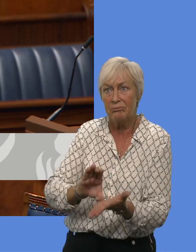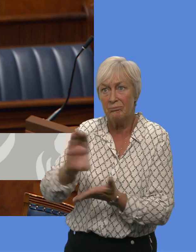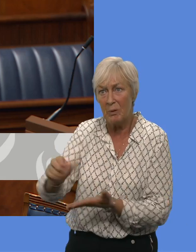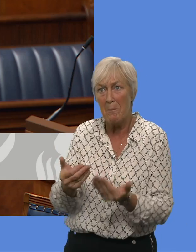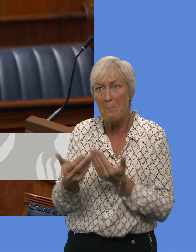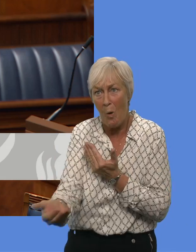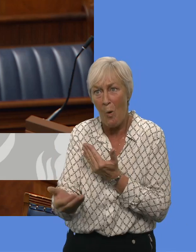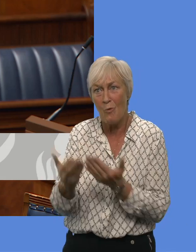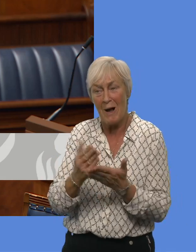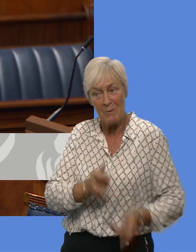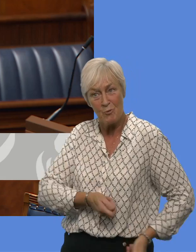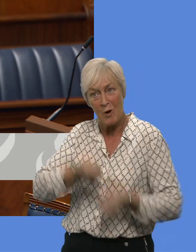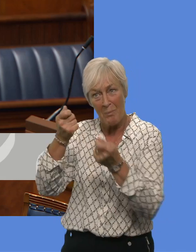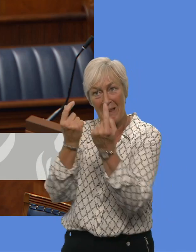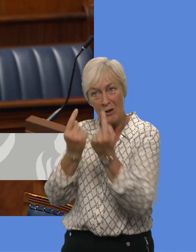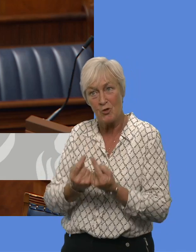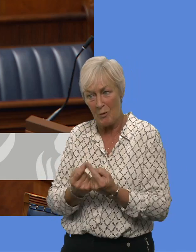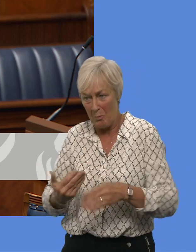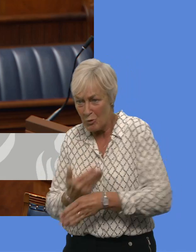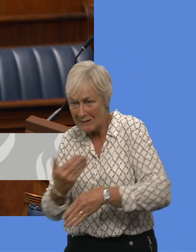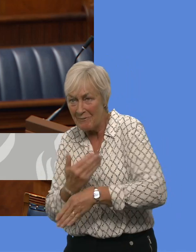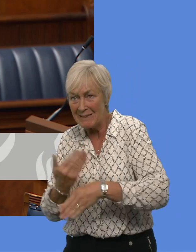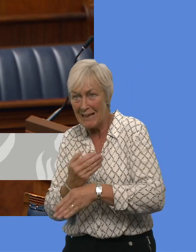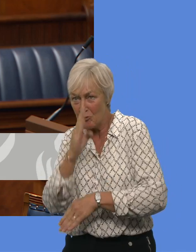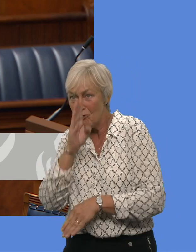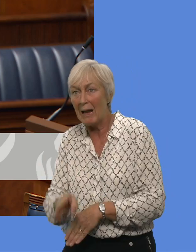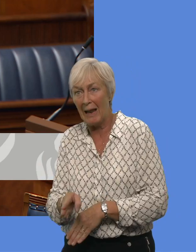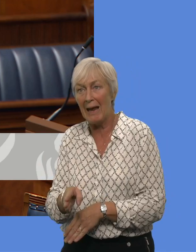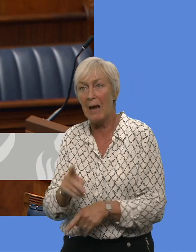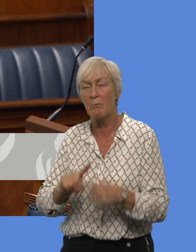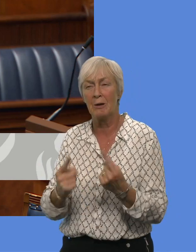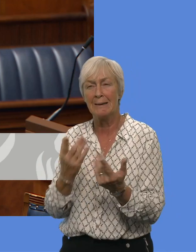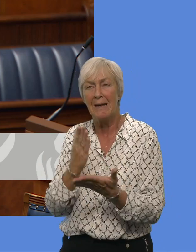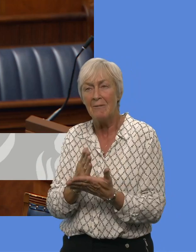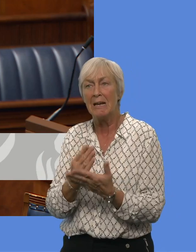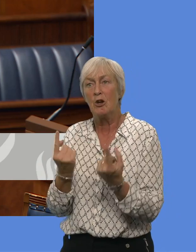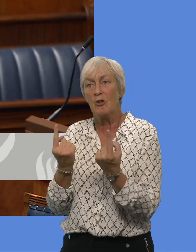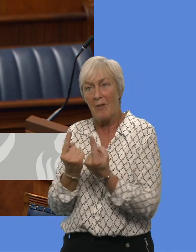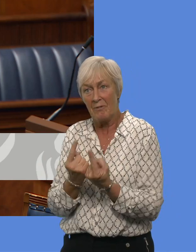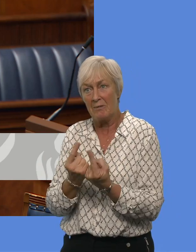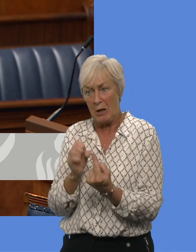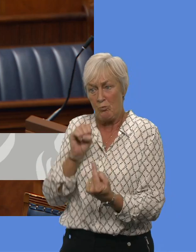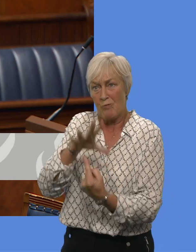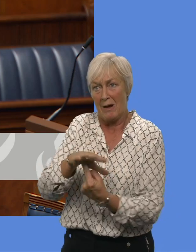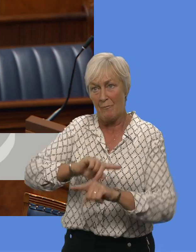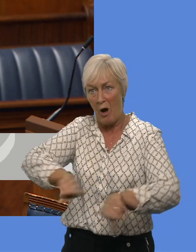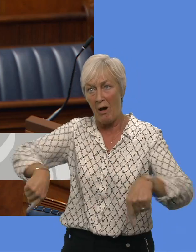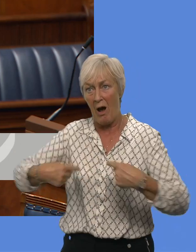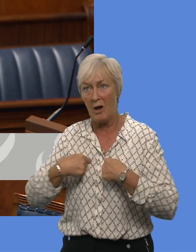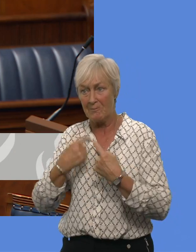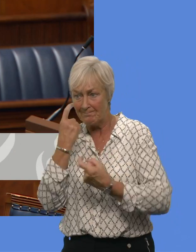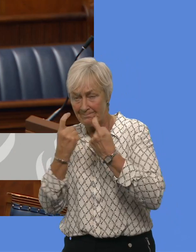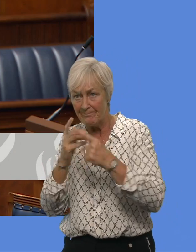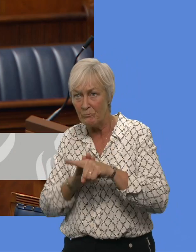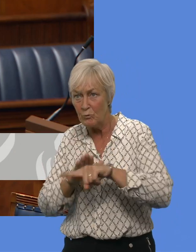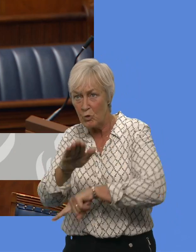actually, they raise that issue about the connectivity and the direct flight. So, I think it's something that is a priority for us in terms of trying to push ahead.